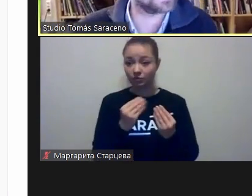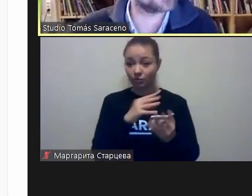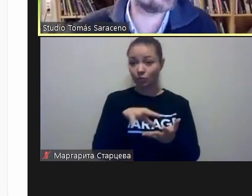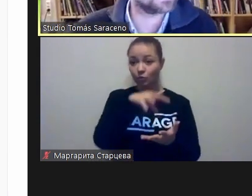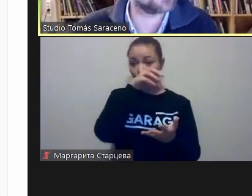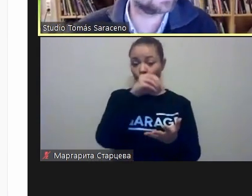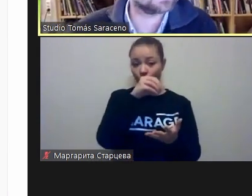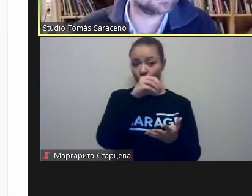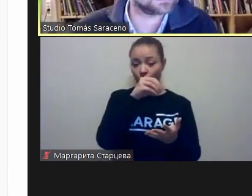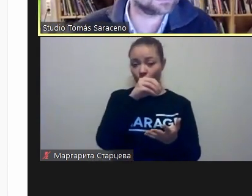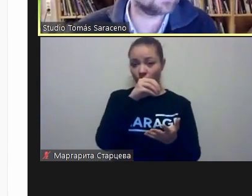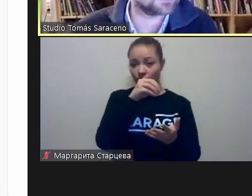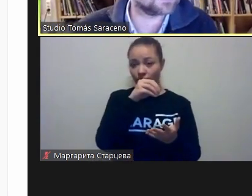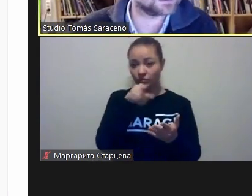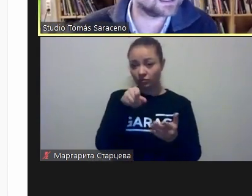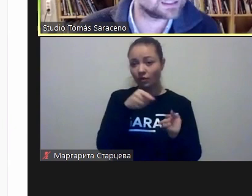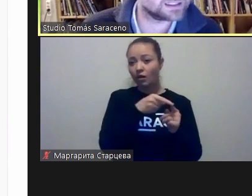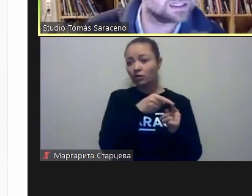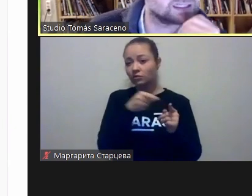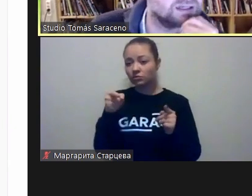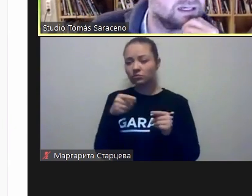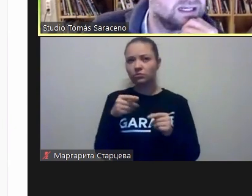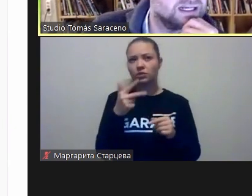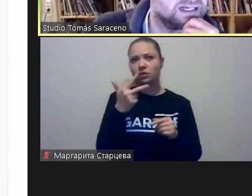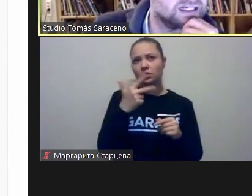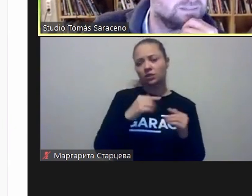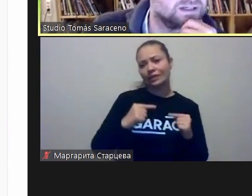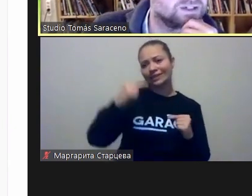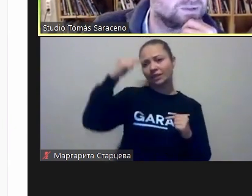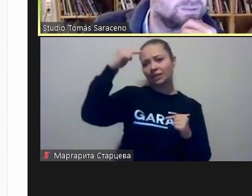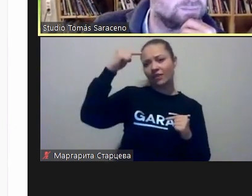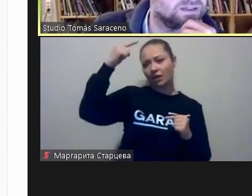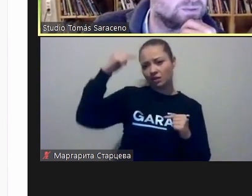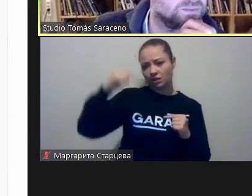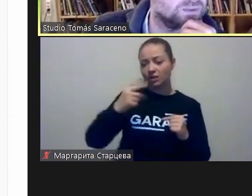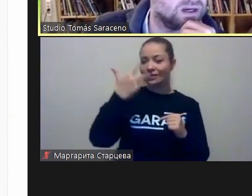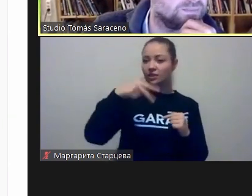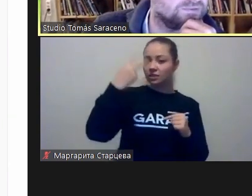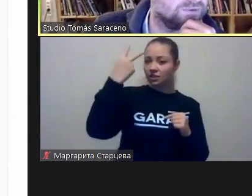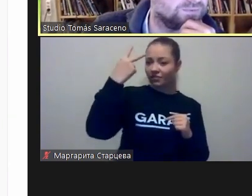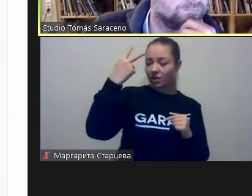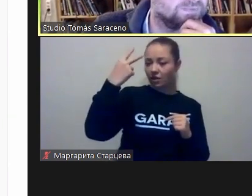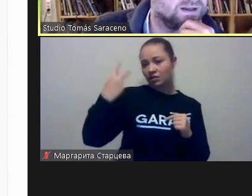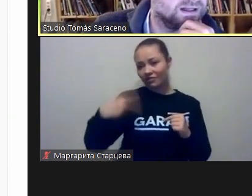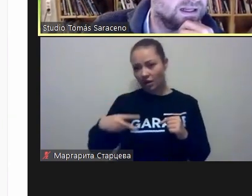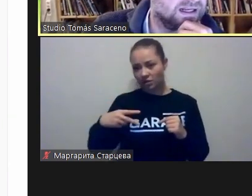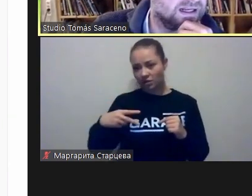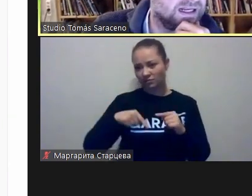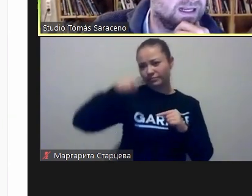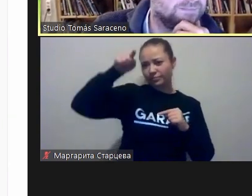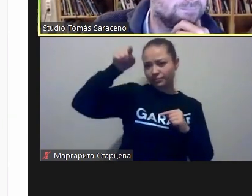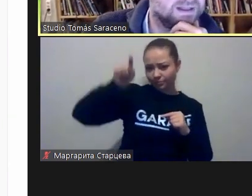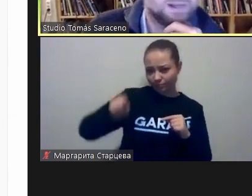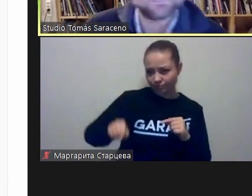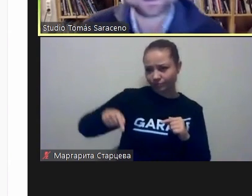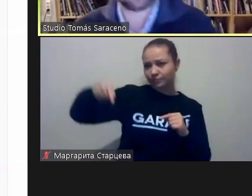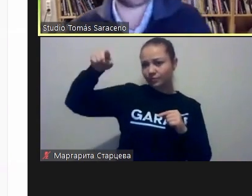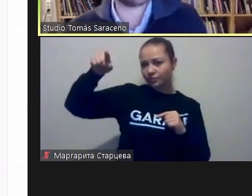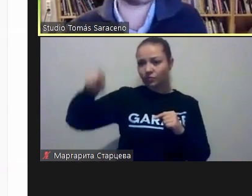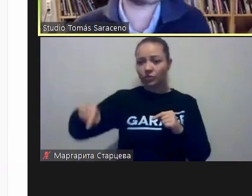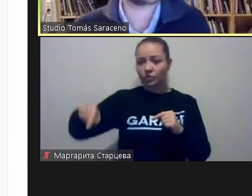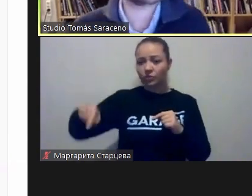get it back, maybe, or if I find it easy, that image, you remember it took me a while before.